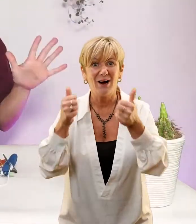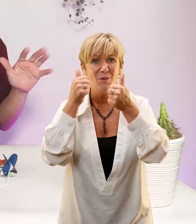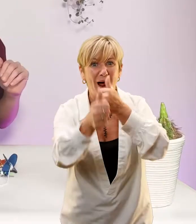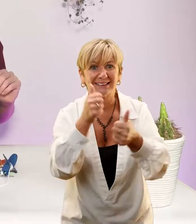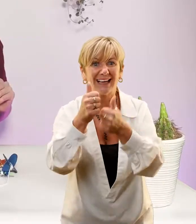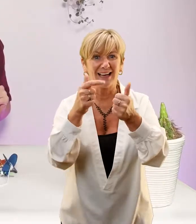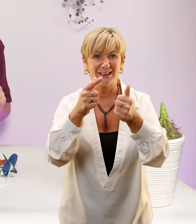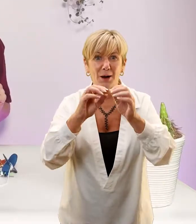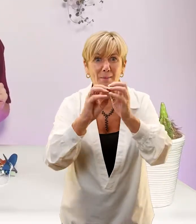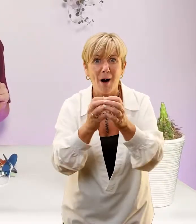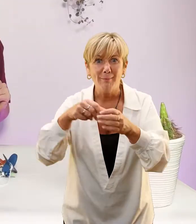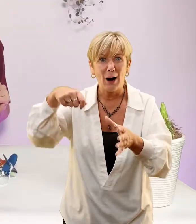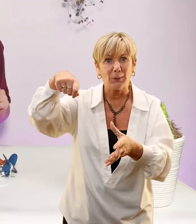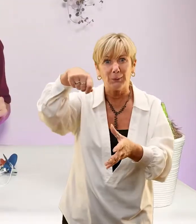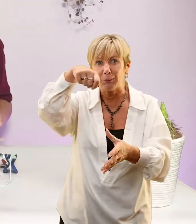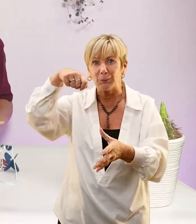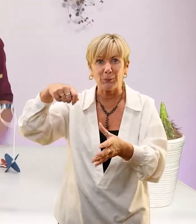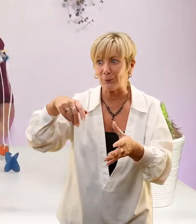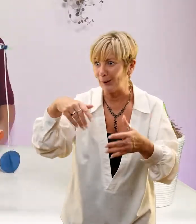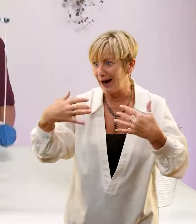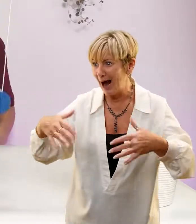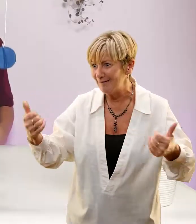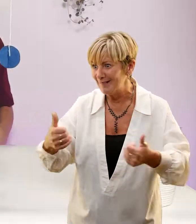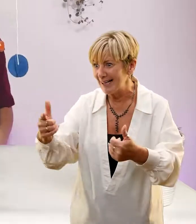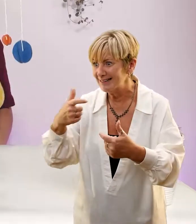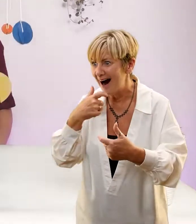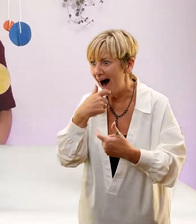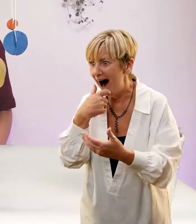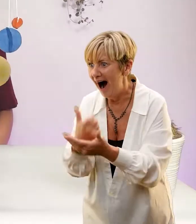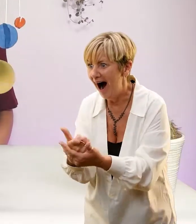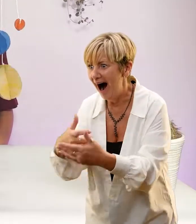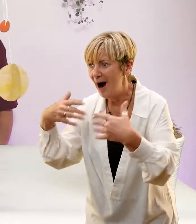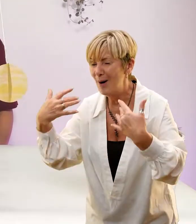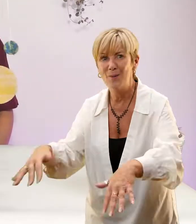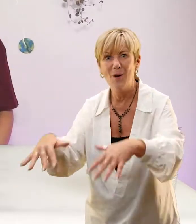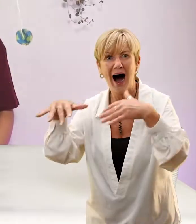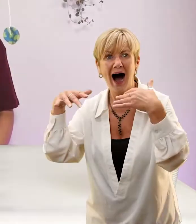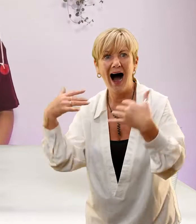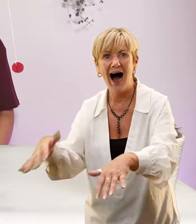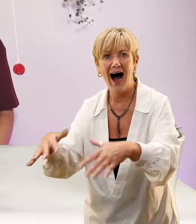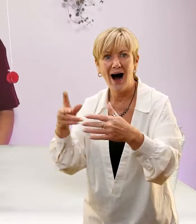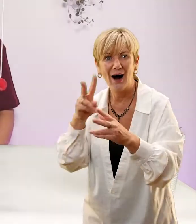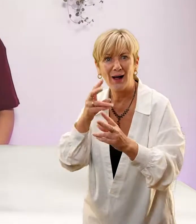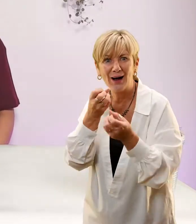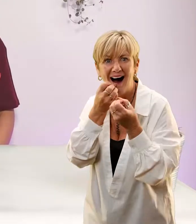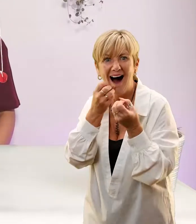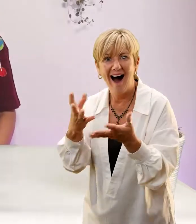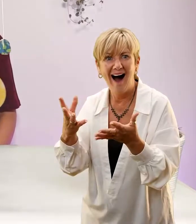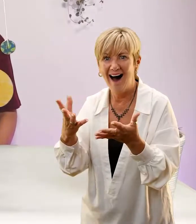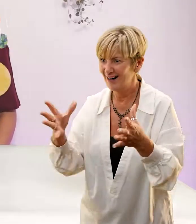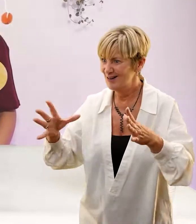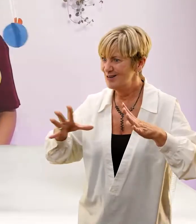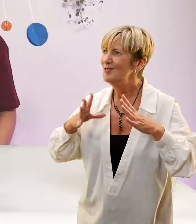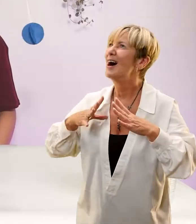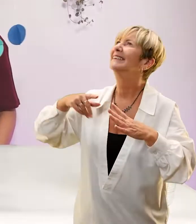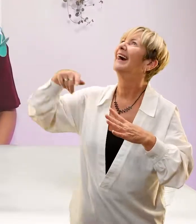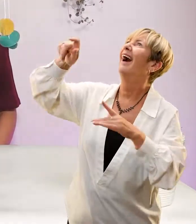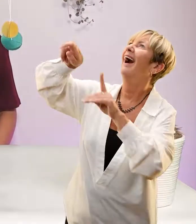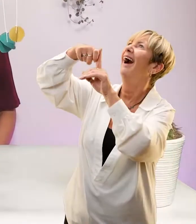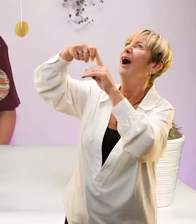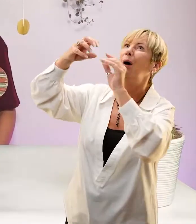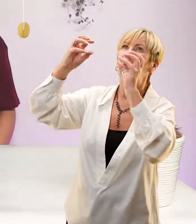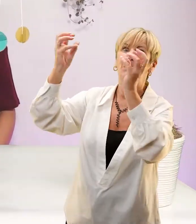Then tie a piece of string around the middle of each planet. And finally, tie all of your planets to the end of your